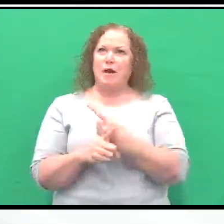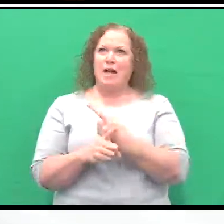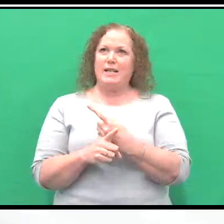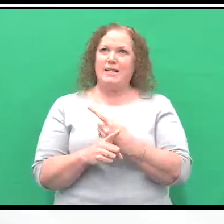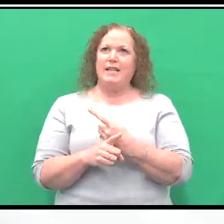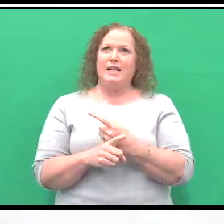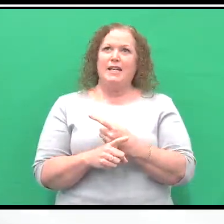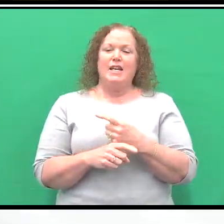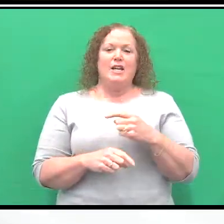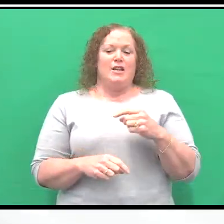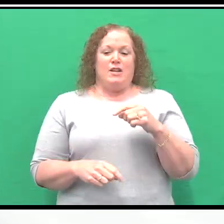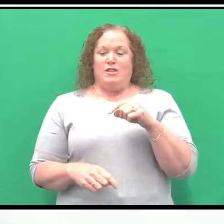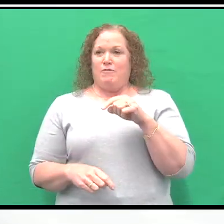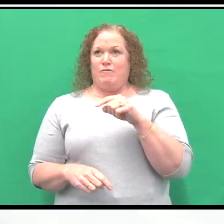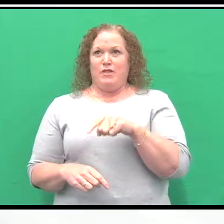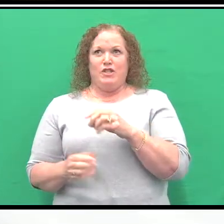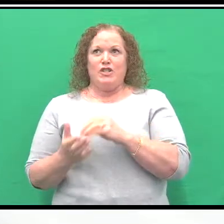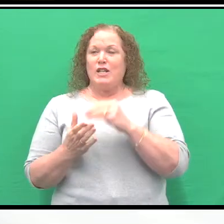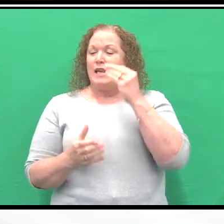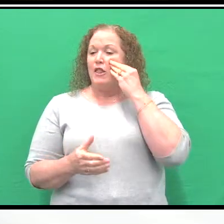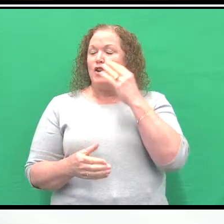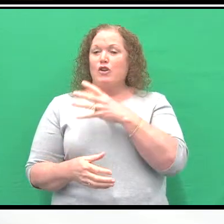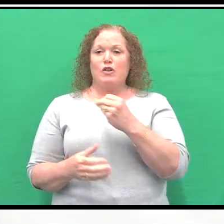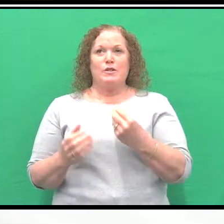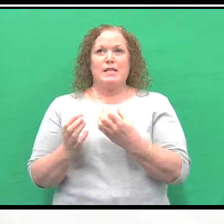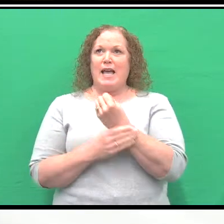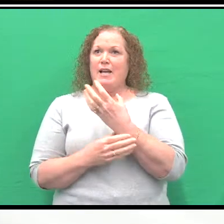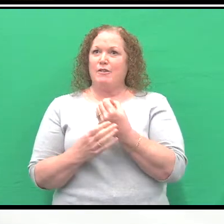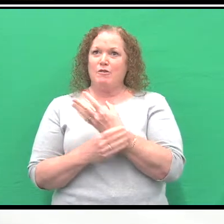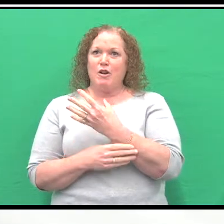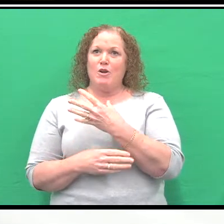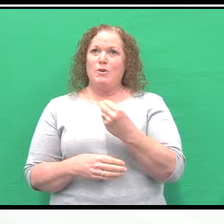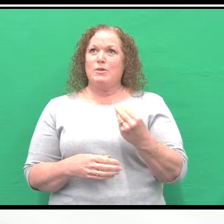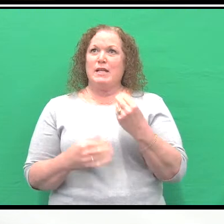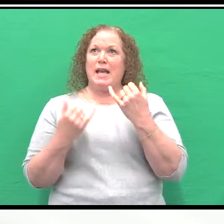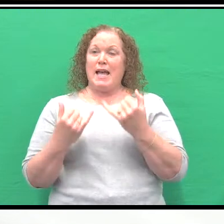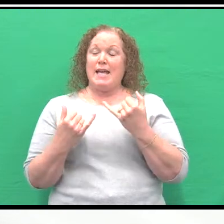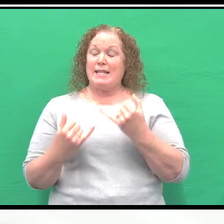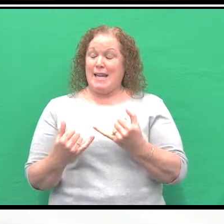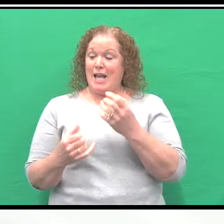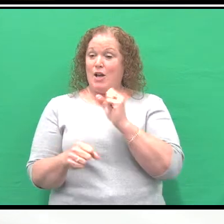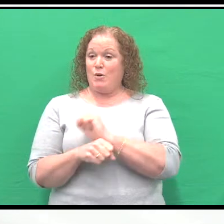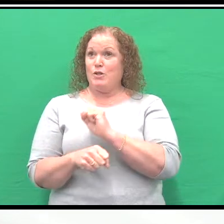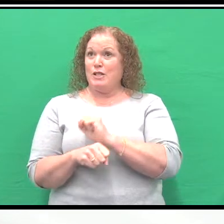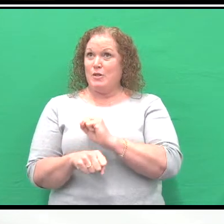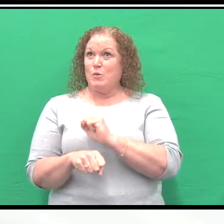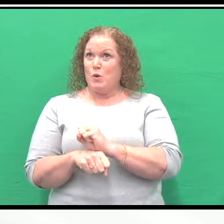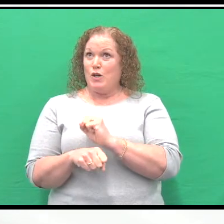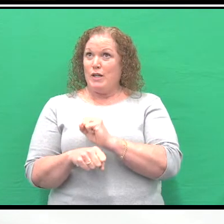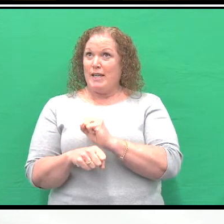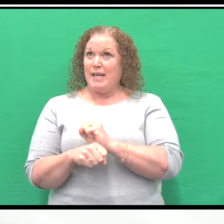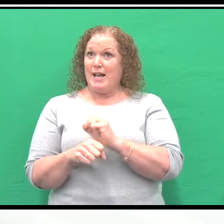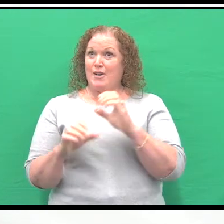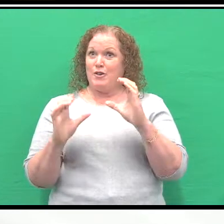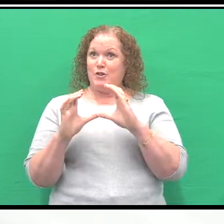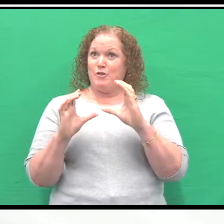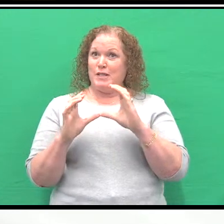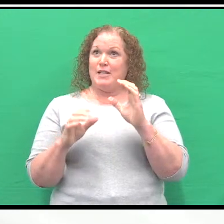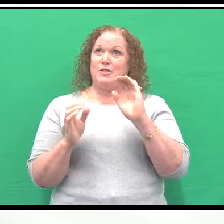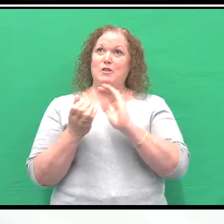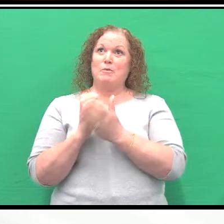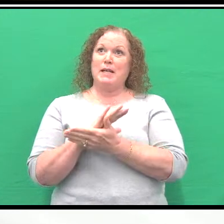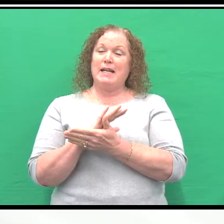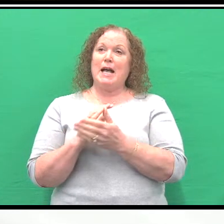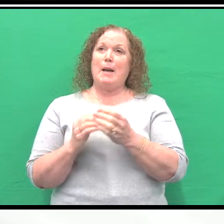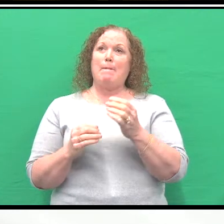and grow, and just recently she is working on her credential to become a PE teacher. So we are so excited